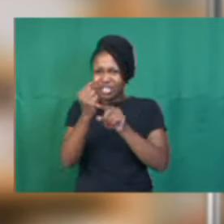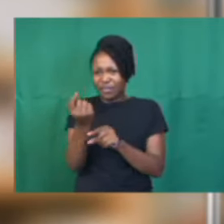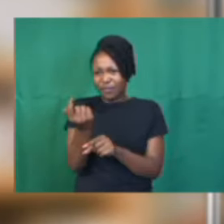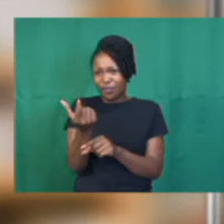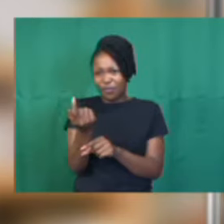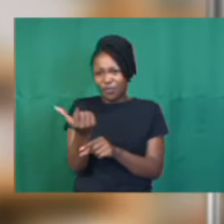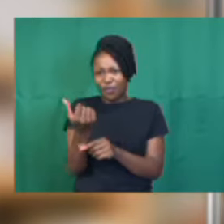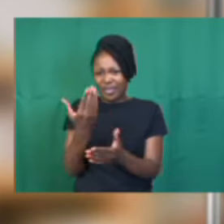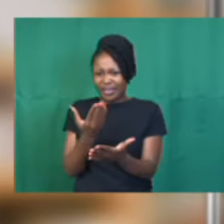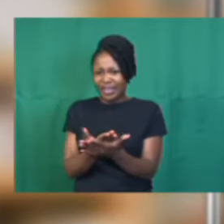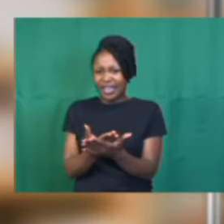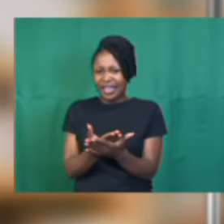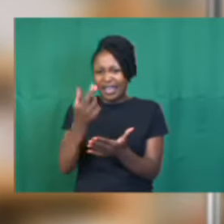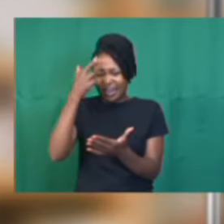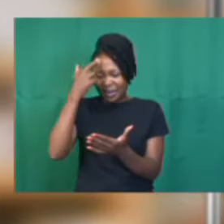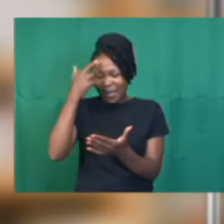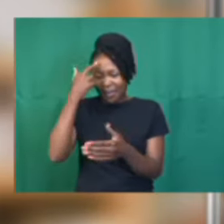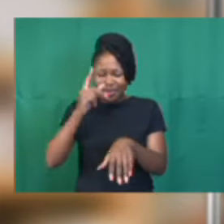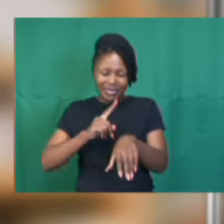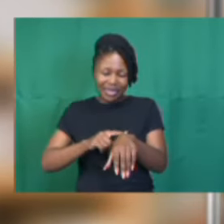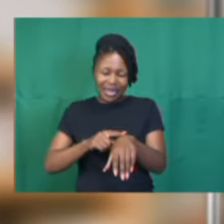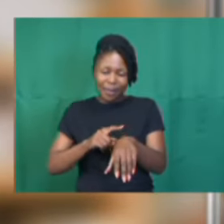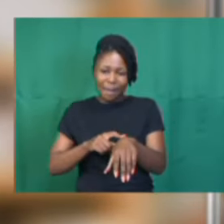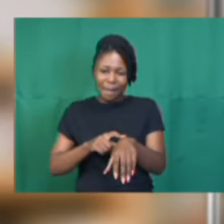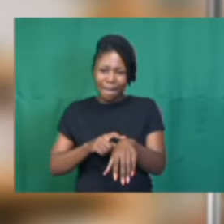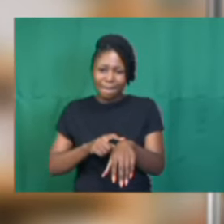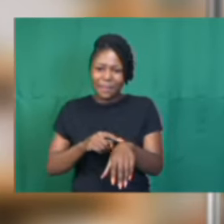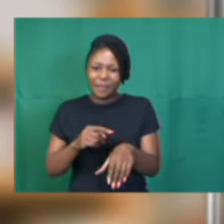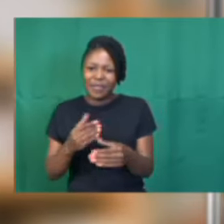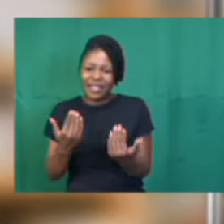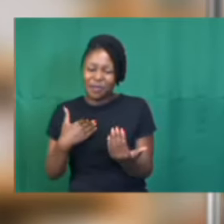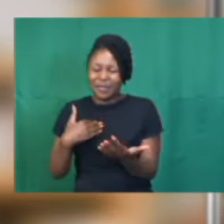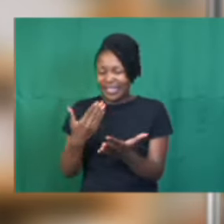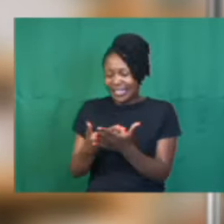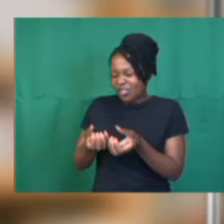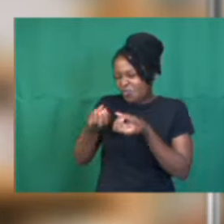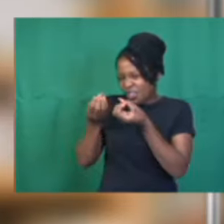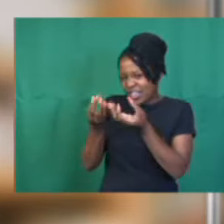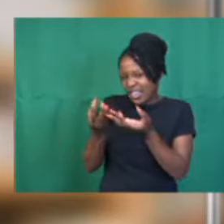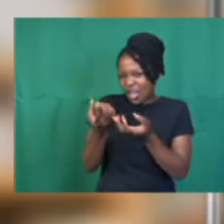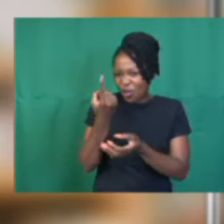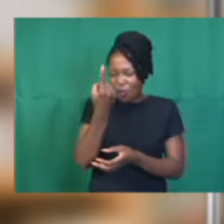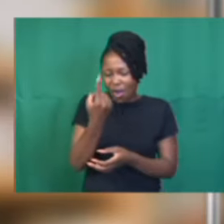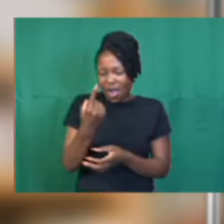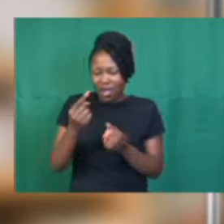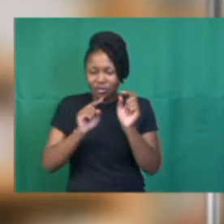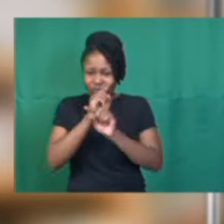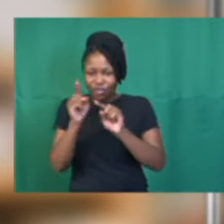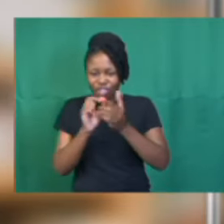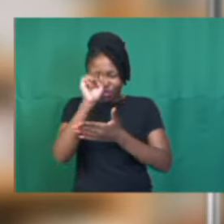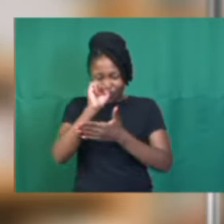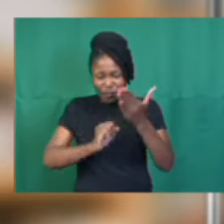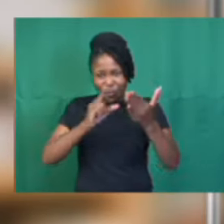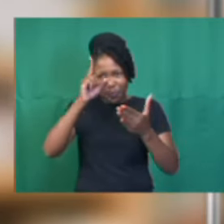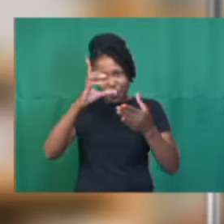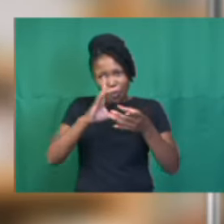bit against time. So I'm going to pose just one question to you from one of our learners back home.